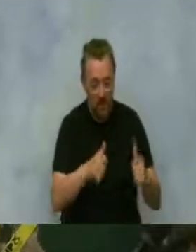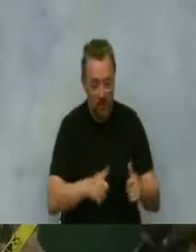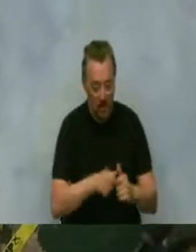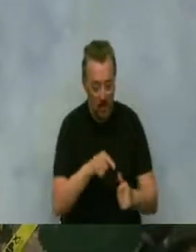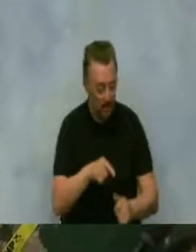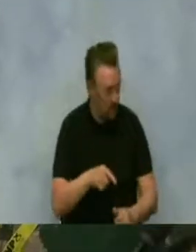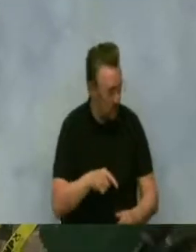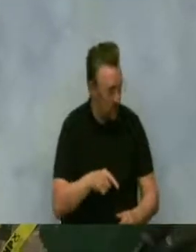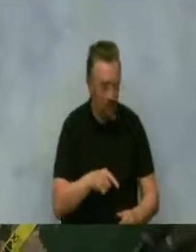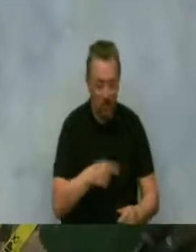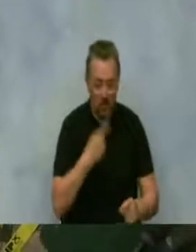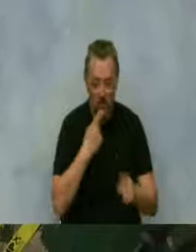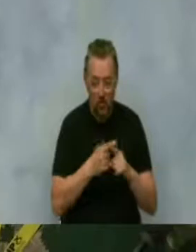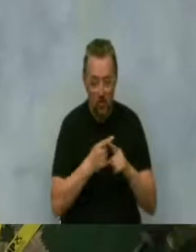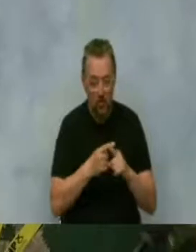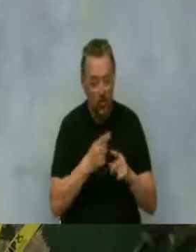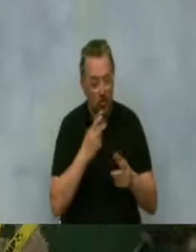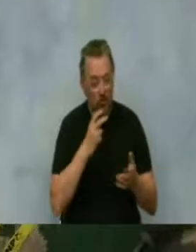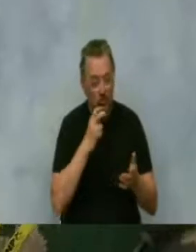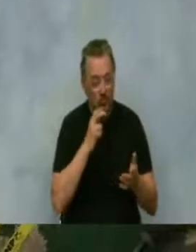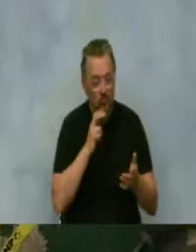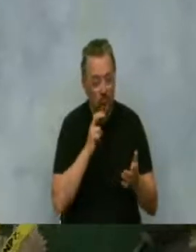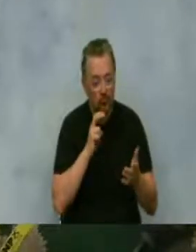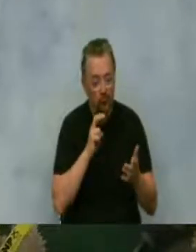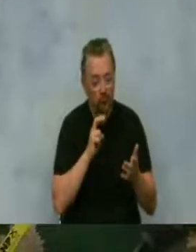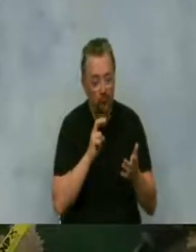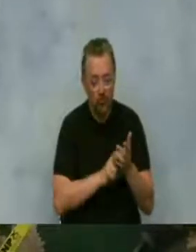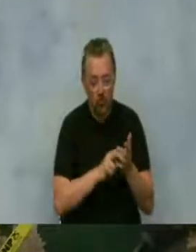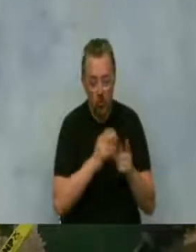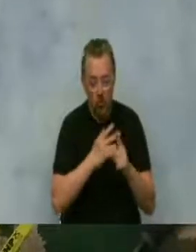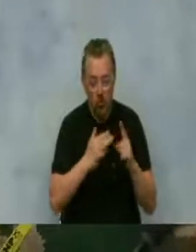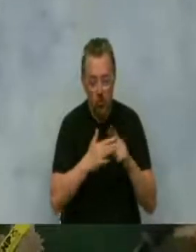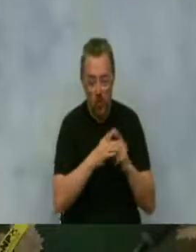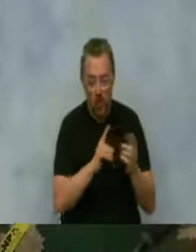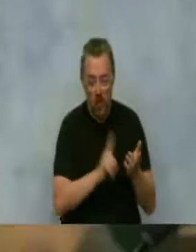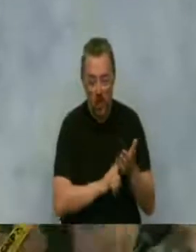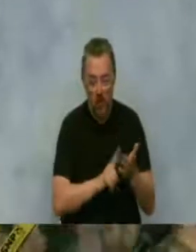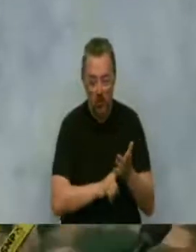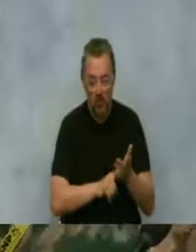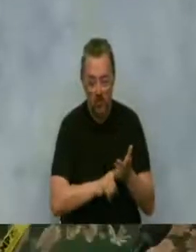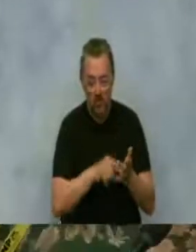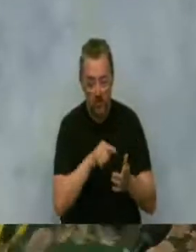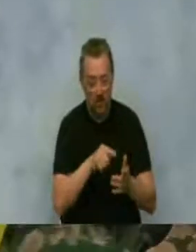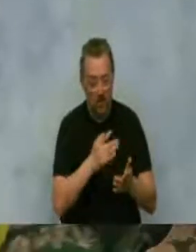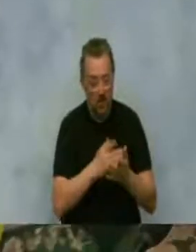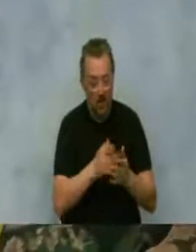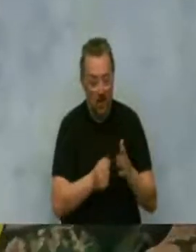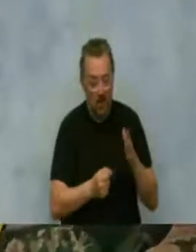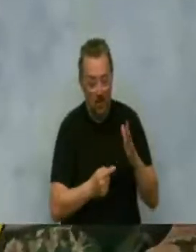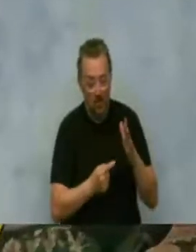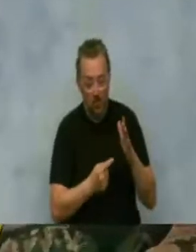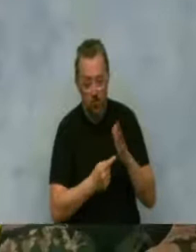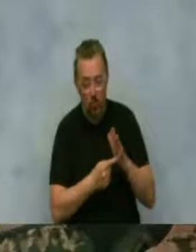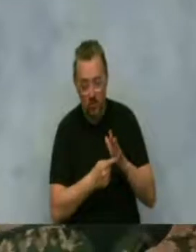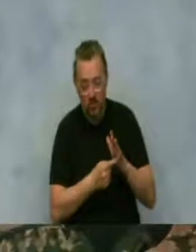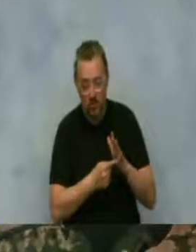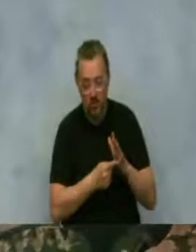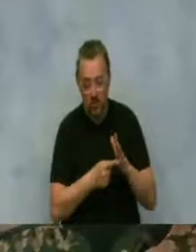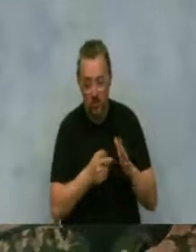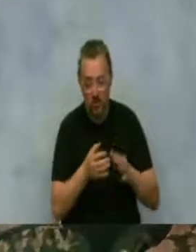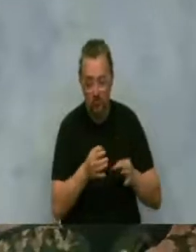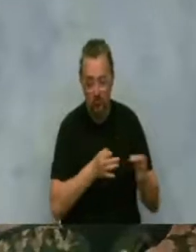regarding registered social landlords and how important those are to the strategy of ensuring the